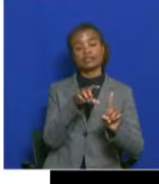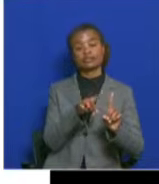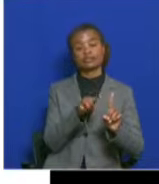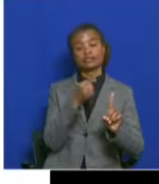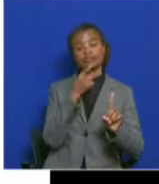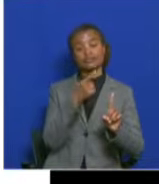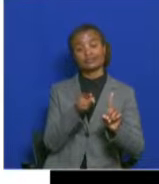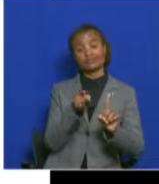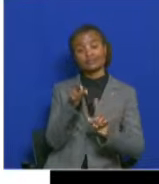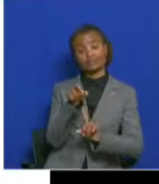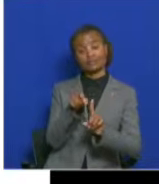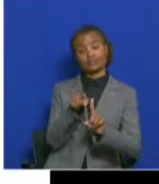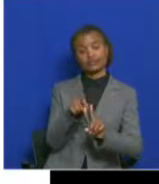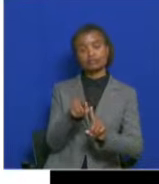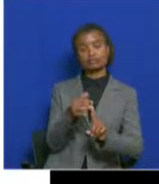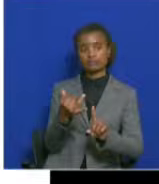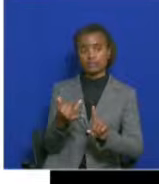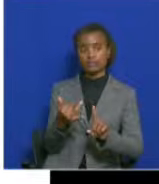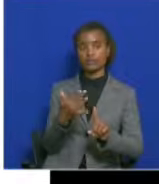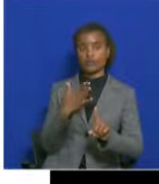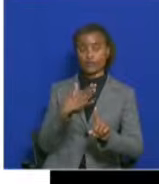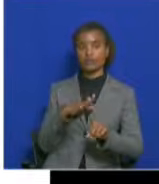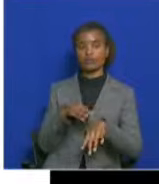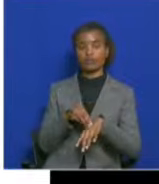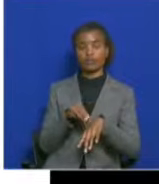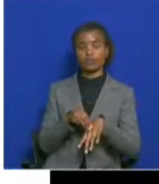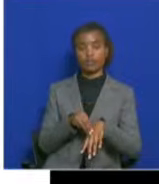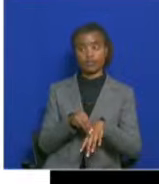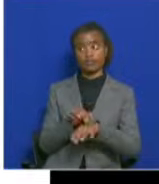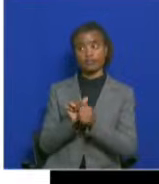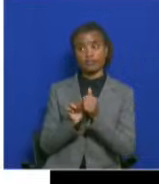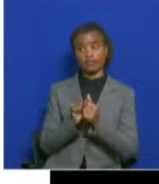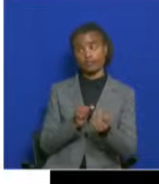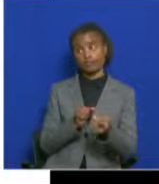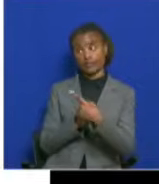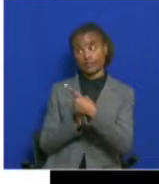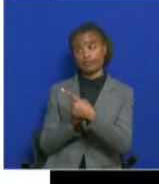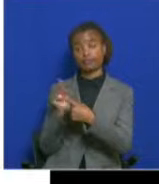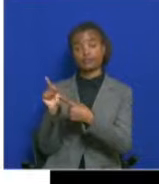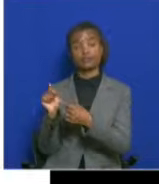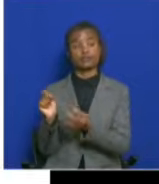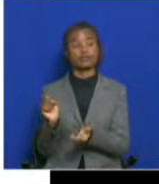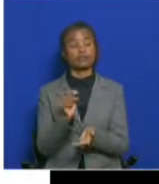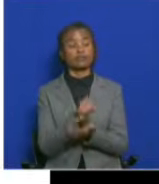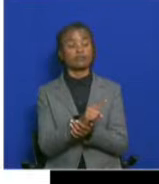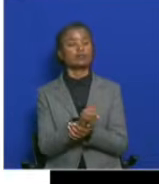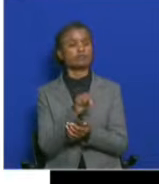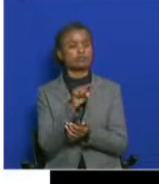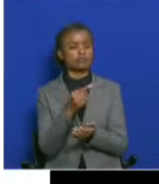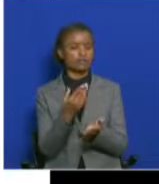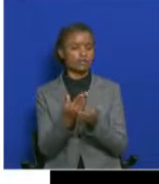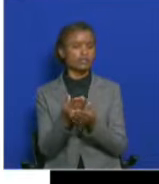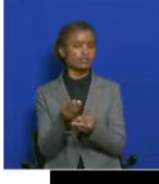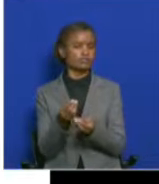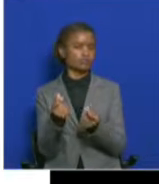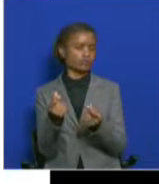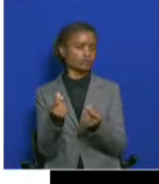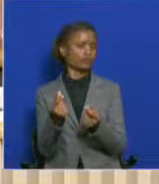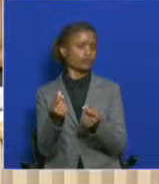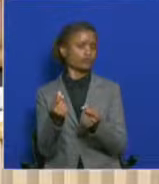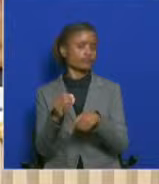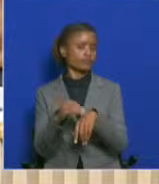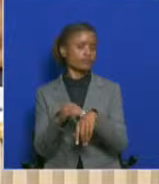bro. And General Khan's response is, we can sort it out easily.